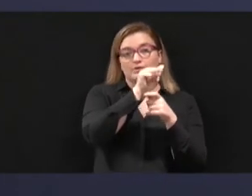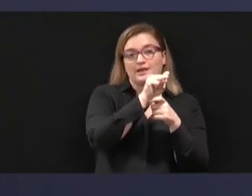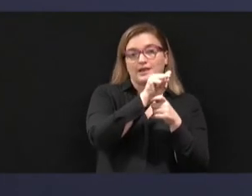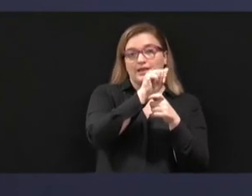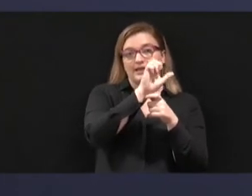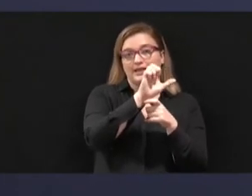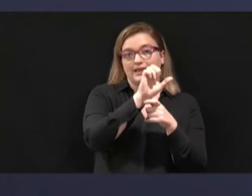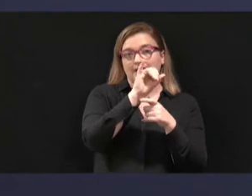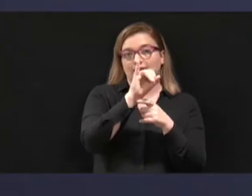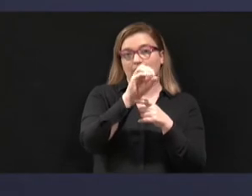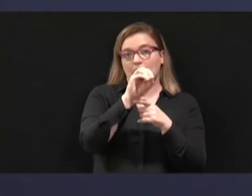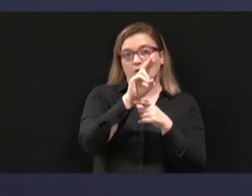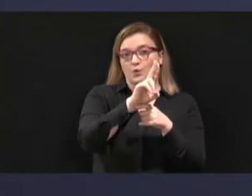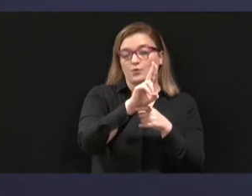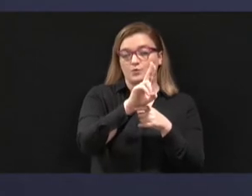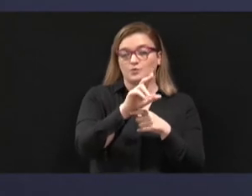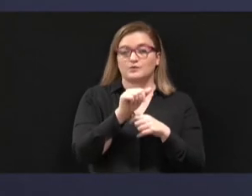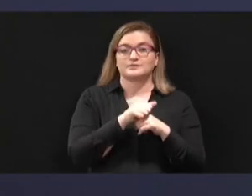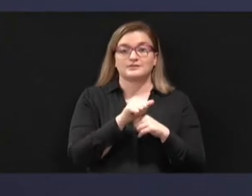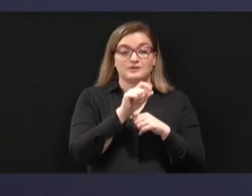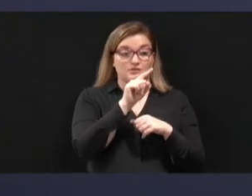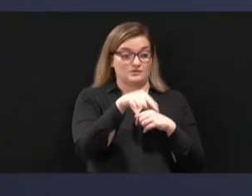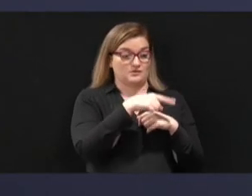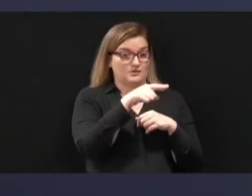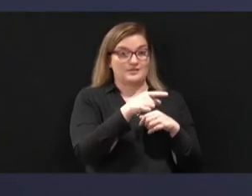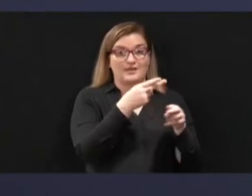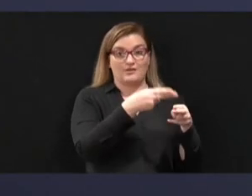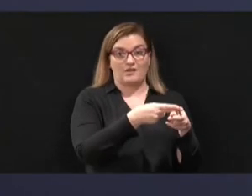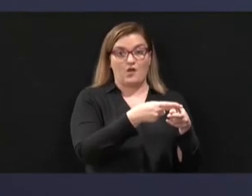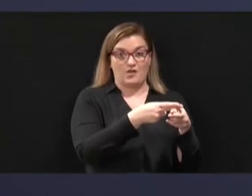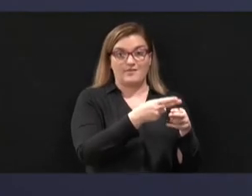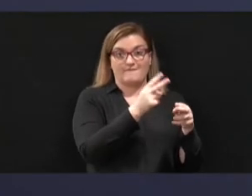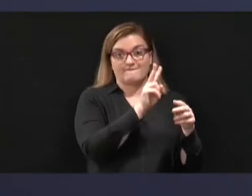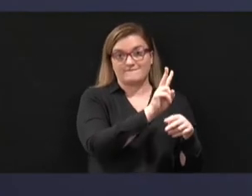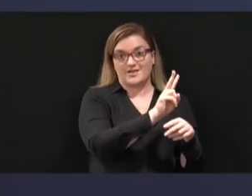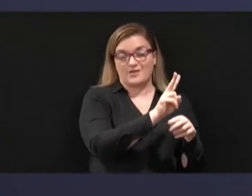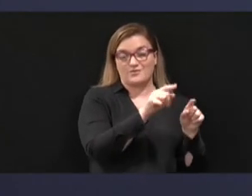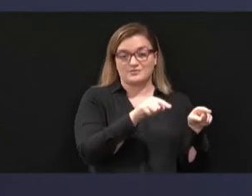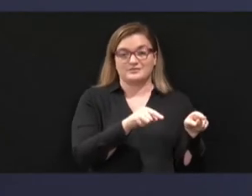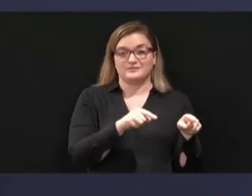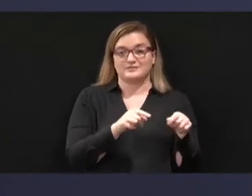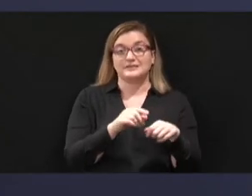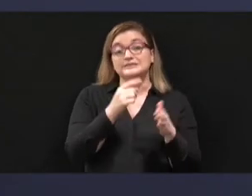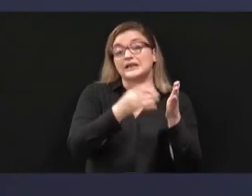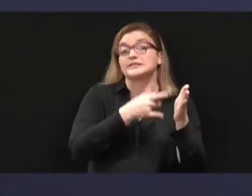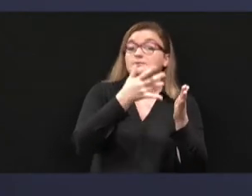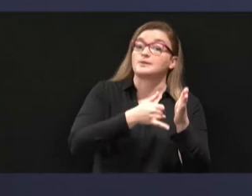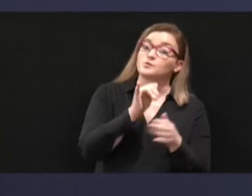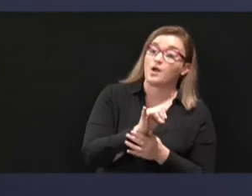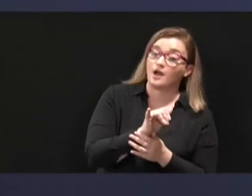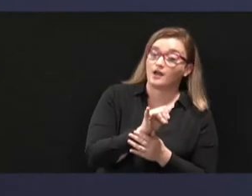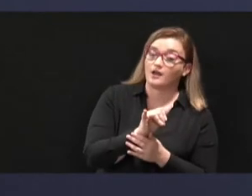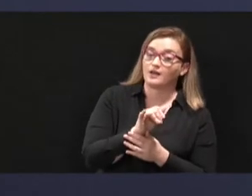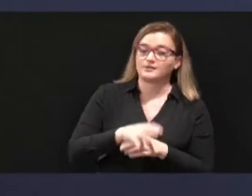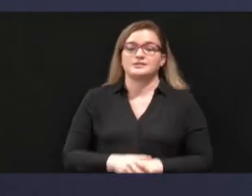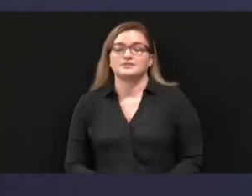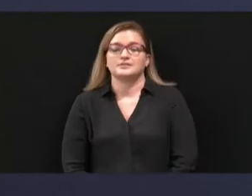A-E-I-O-U, A-E-I-O-U, and they are called the vowels, and sometimes Y.